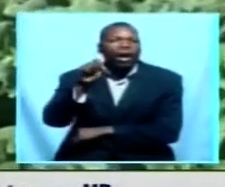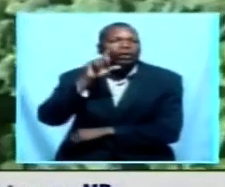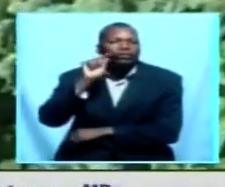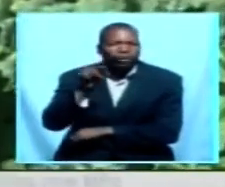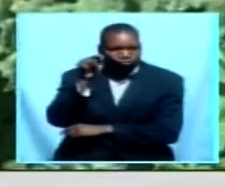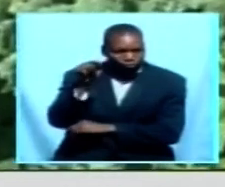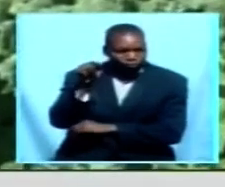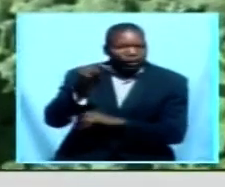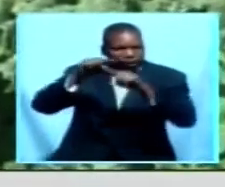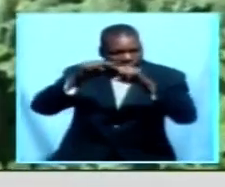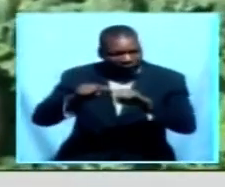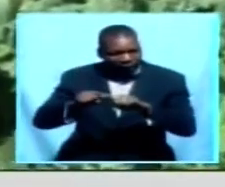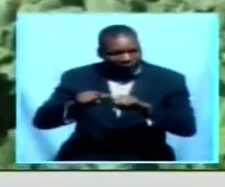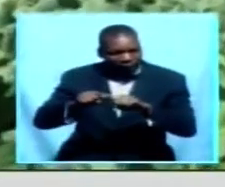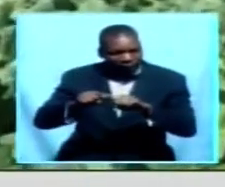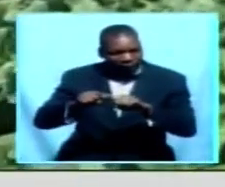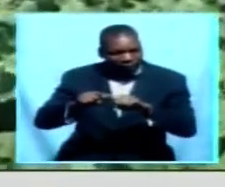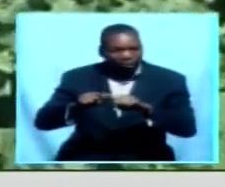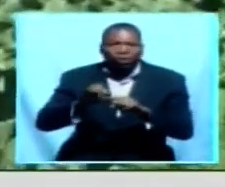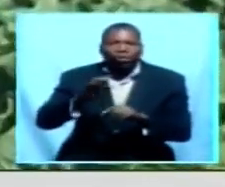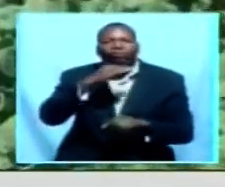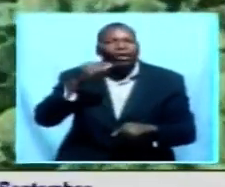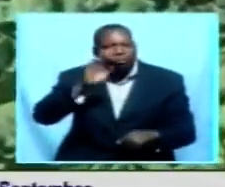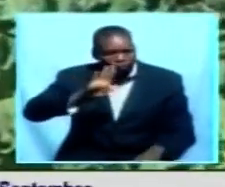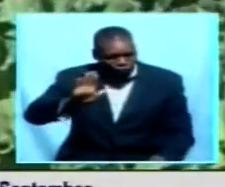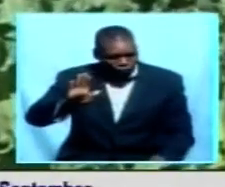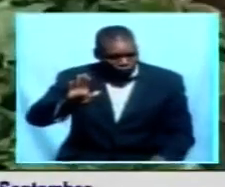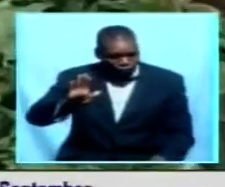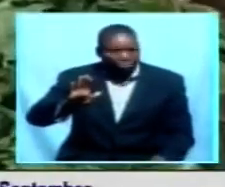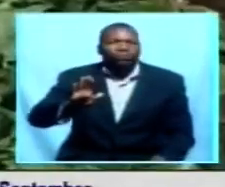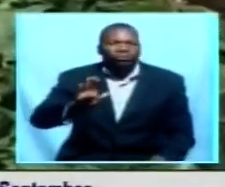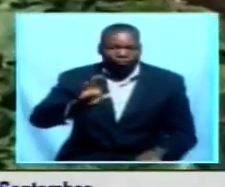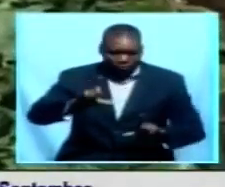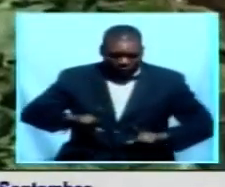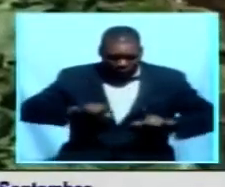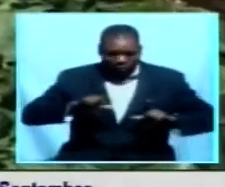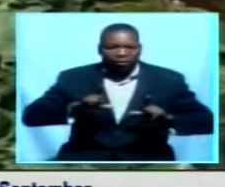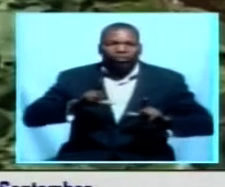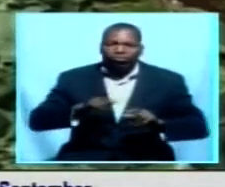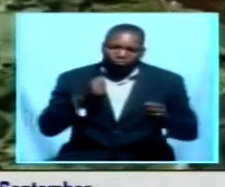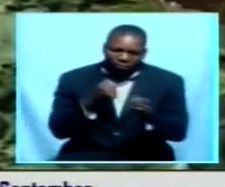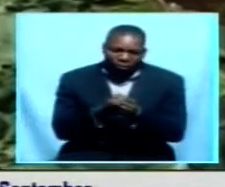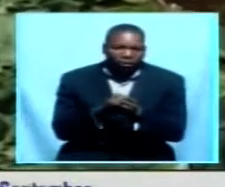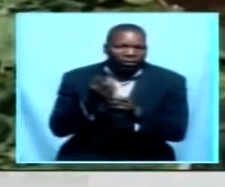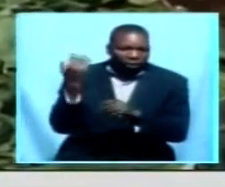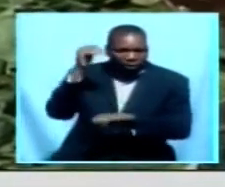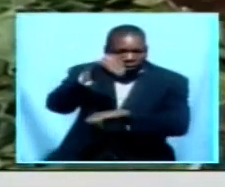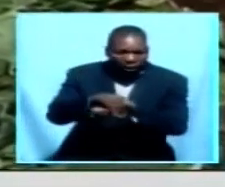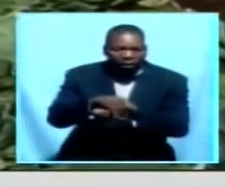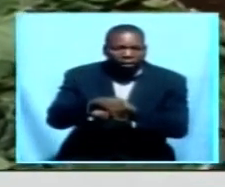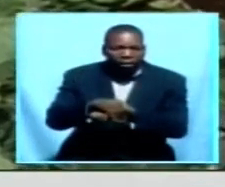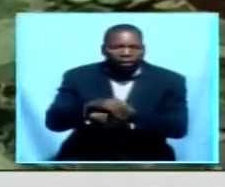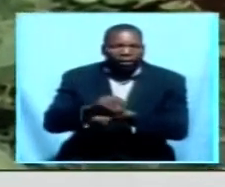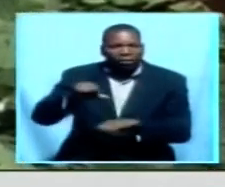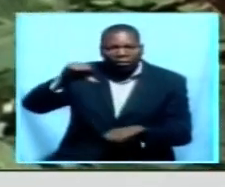depends entirely on the produce at this farm to meet his daily needs. Unfortunately, just last night, elephants raided the